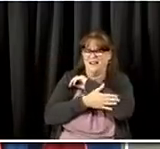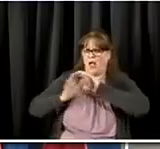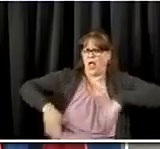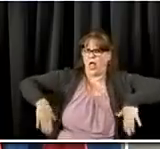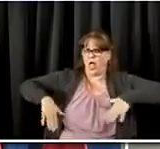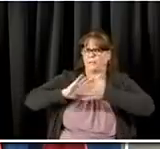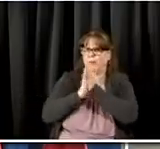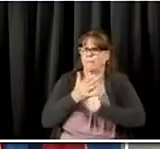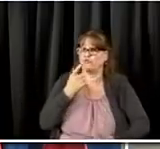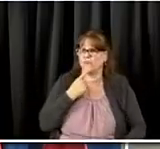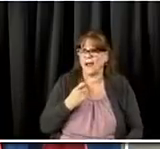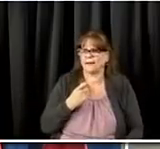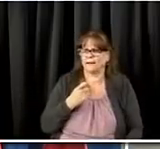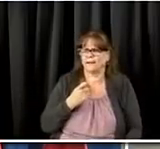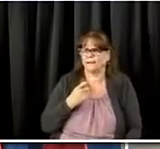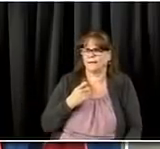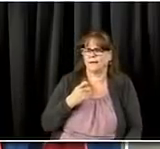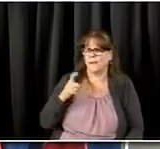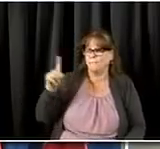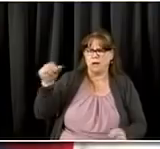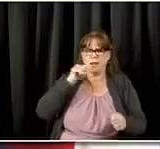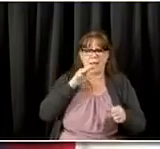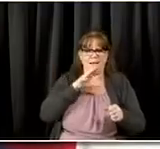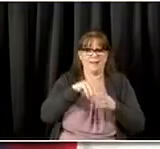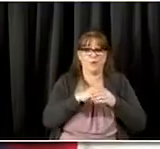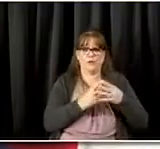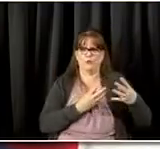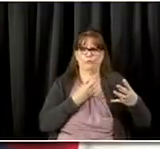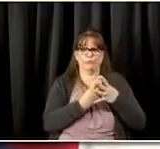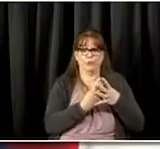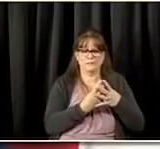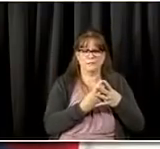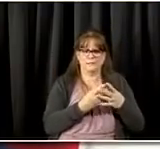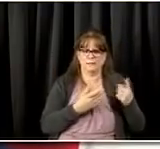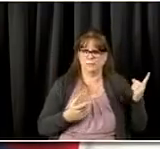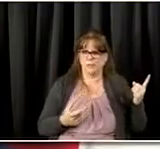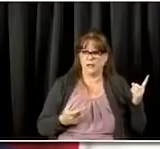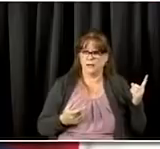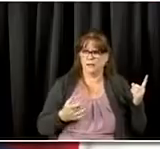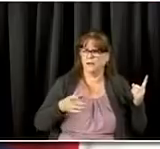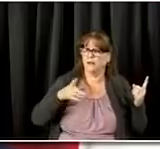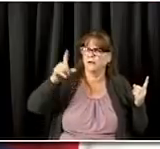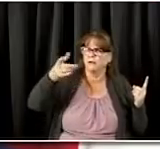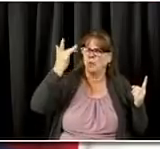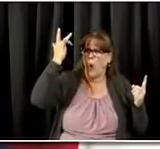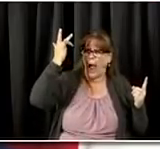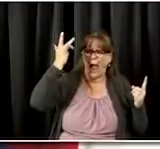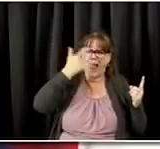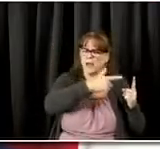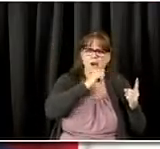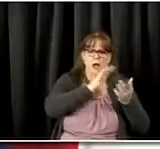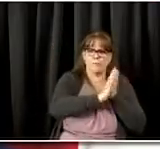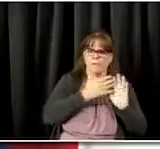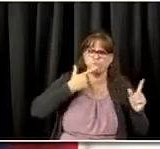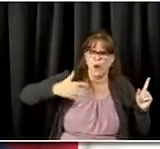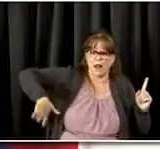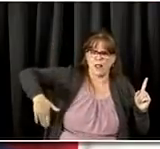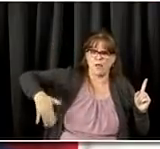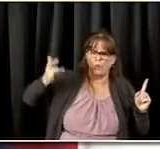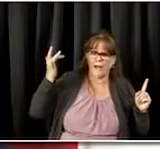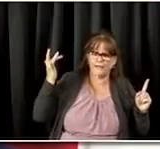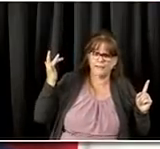its incidence rate calculations. Could you explain the reason for calculating it that way